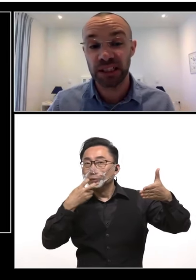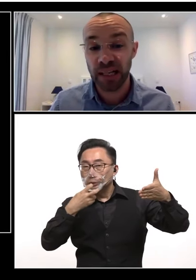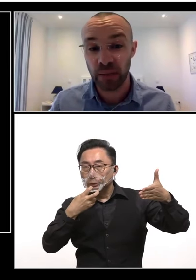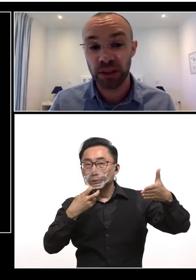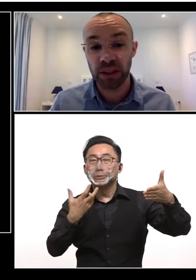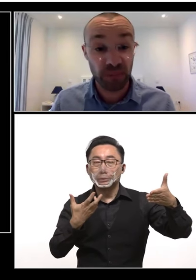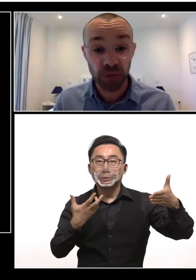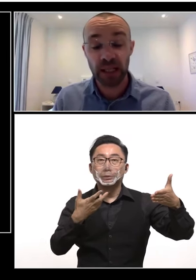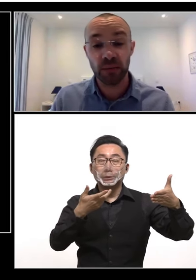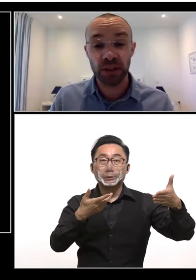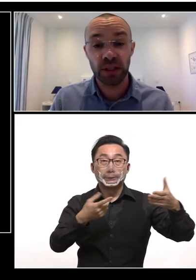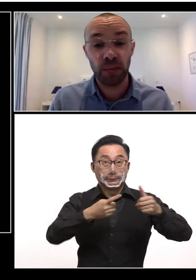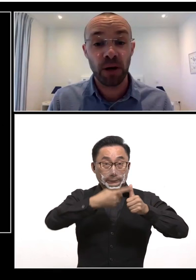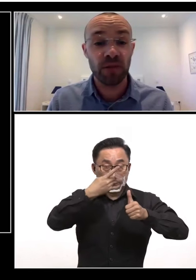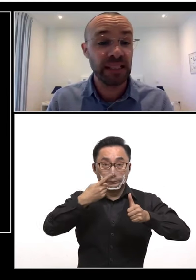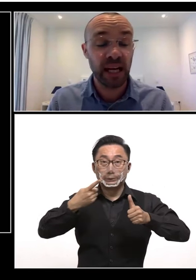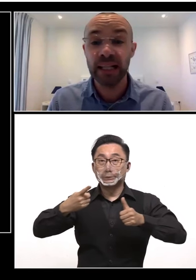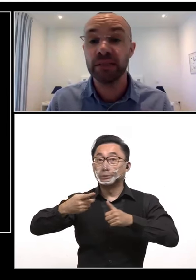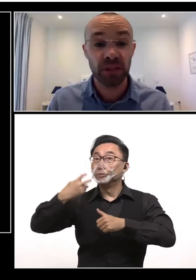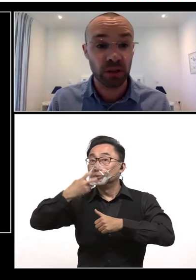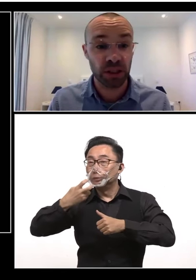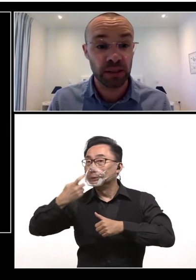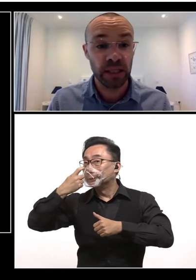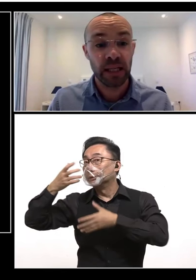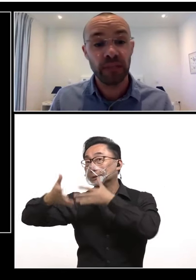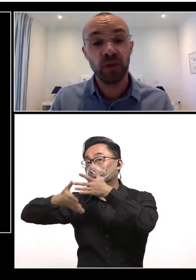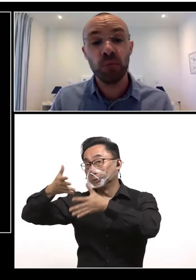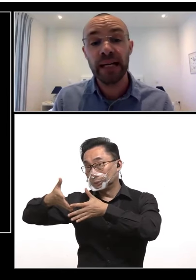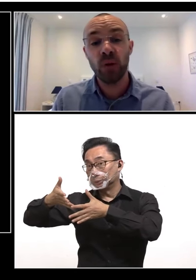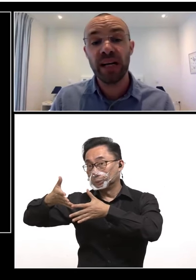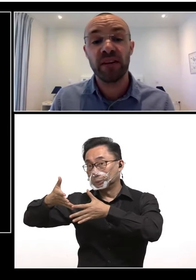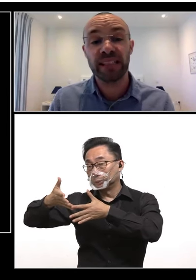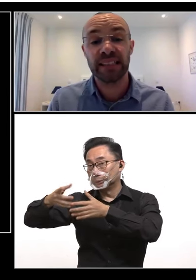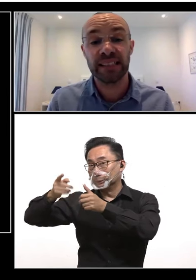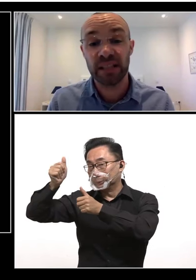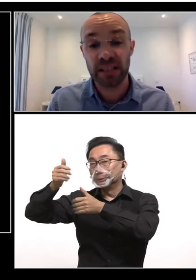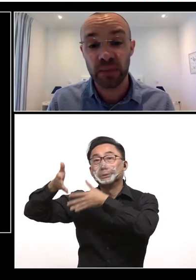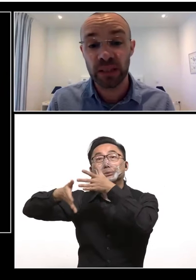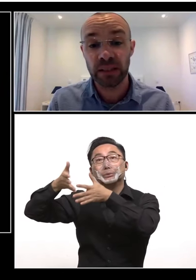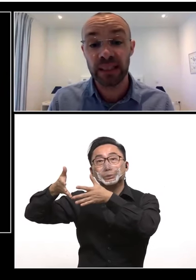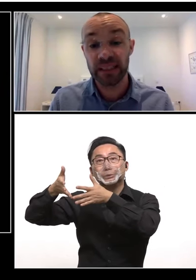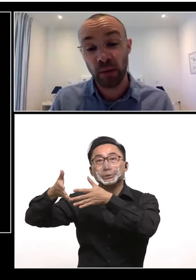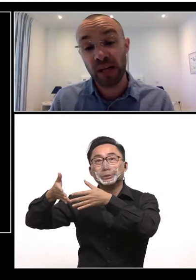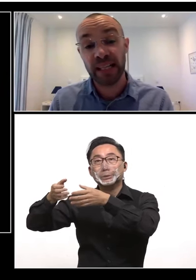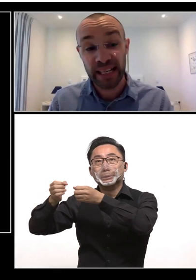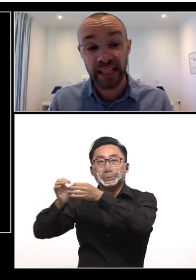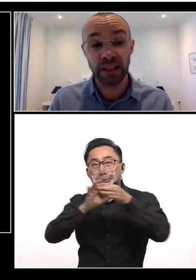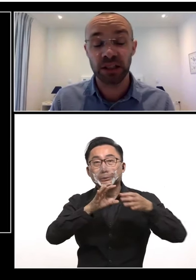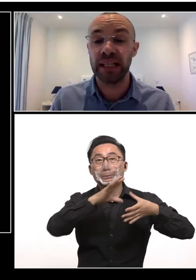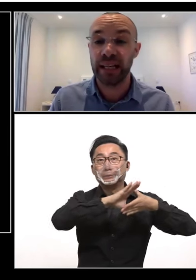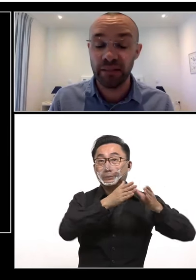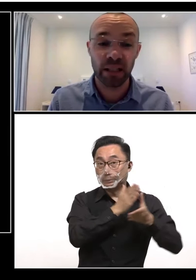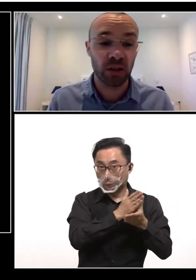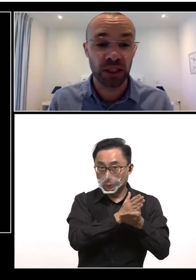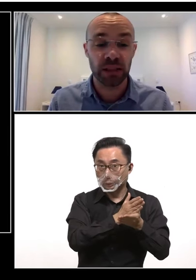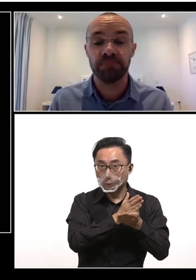British Sign Language, a visual language, and part of an entirely different culture, and if your main way of accessing the theatre world is by working in English in